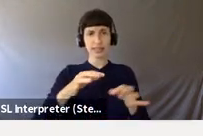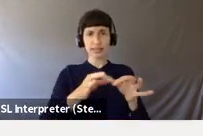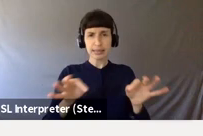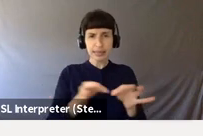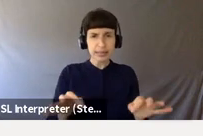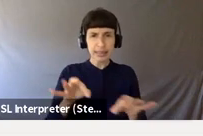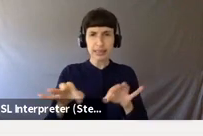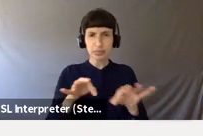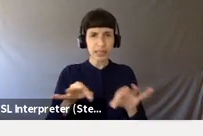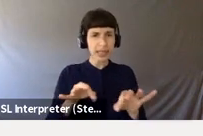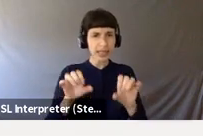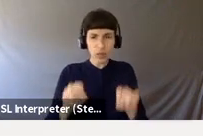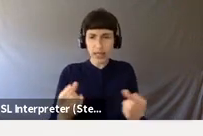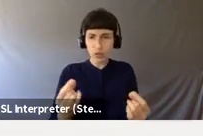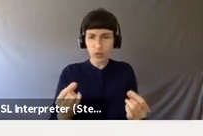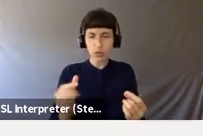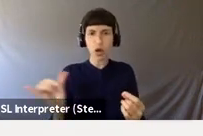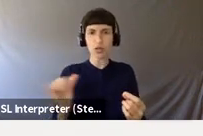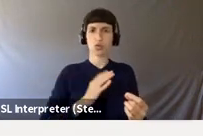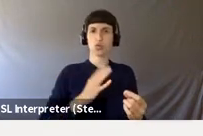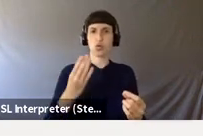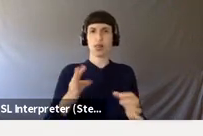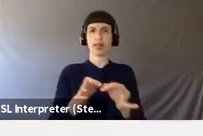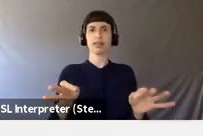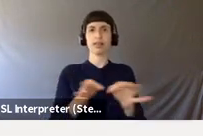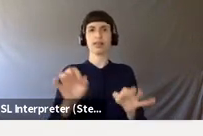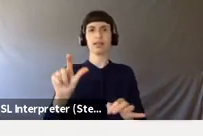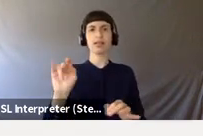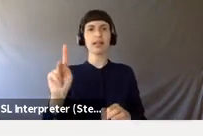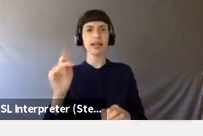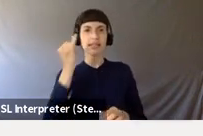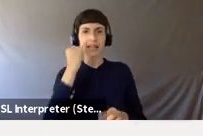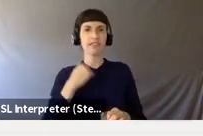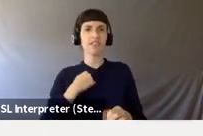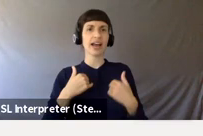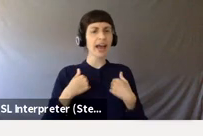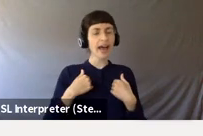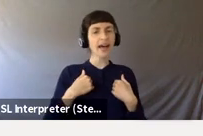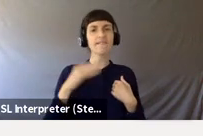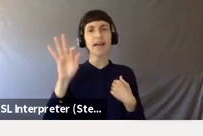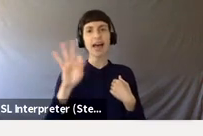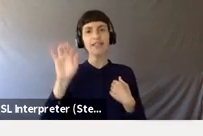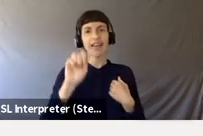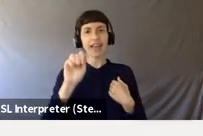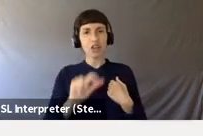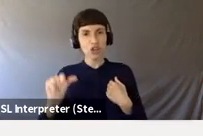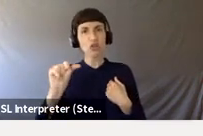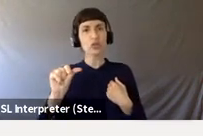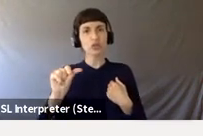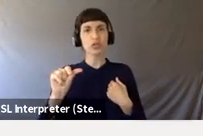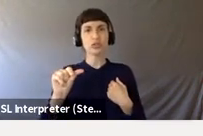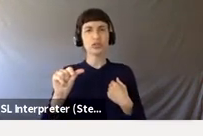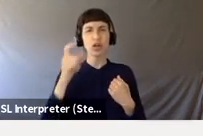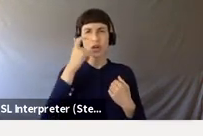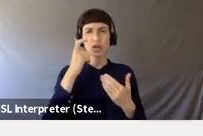if I have FAQs or questions that I'm thinking about. I noticed that there was like all of these options on the